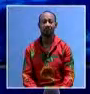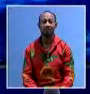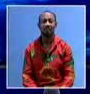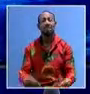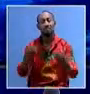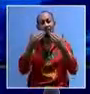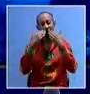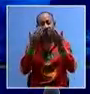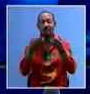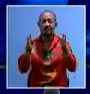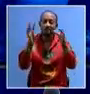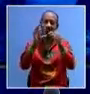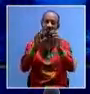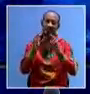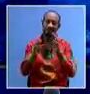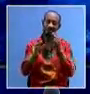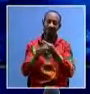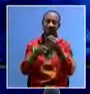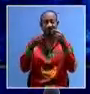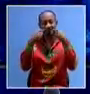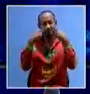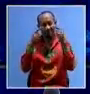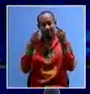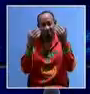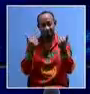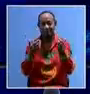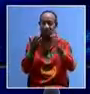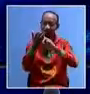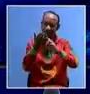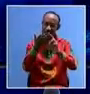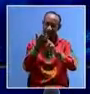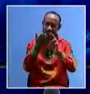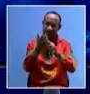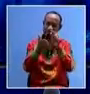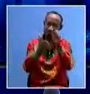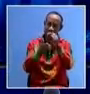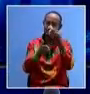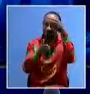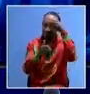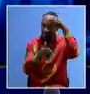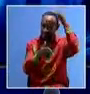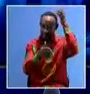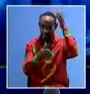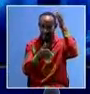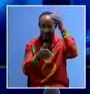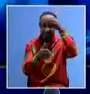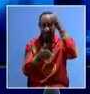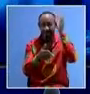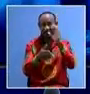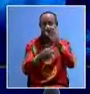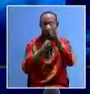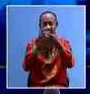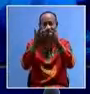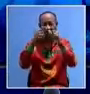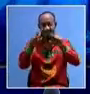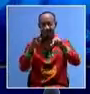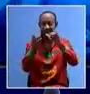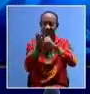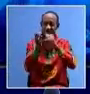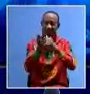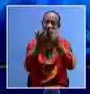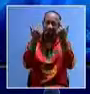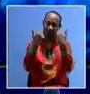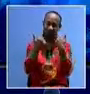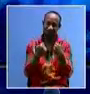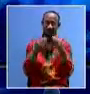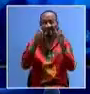Thank you so much for joining us on the news desk. To present the news, my name is Chiwanza Nachalwe, and on sign language, we have Joe Mondoka.